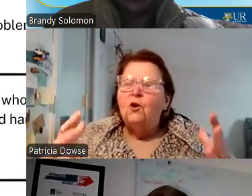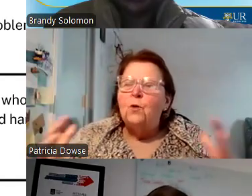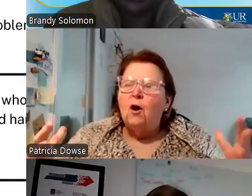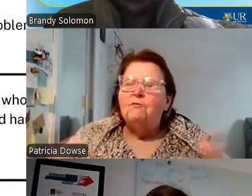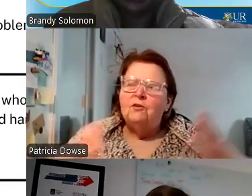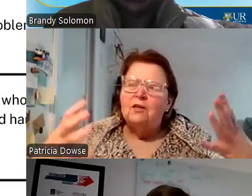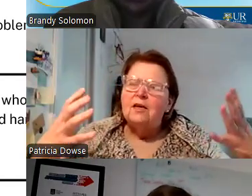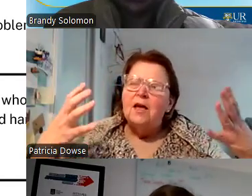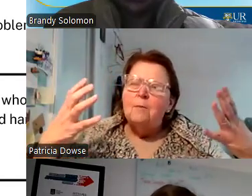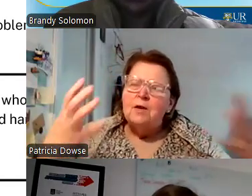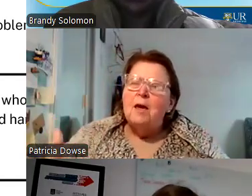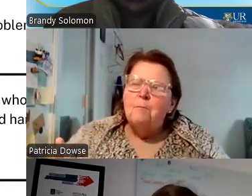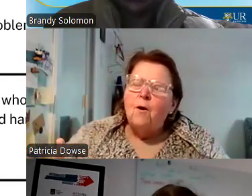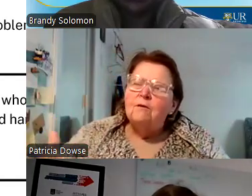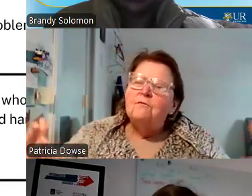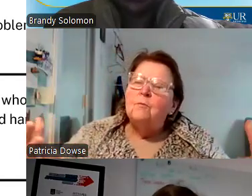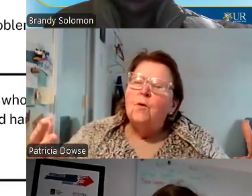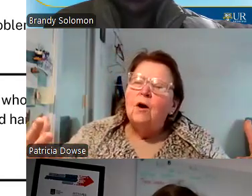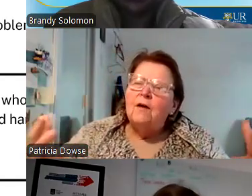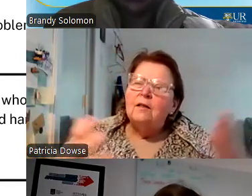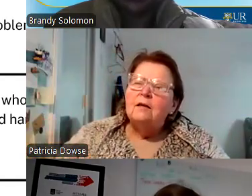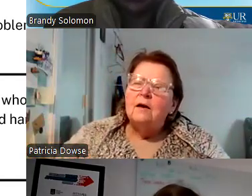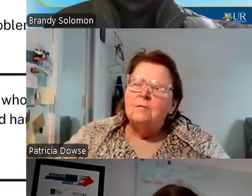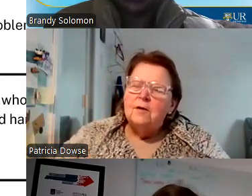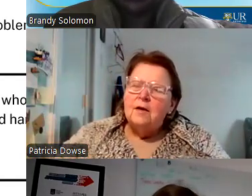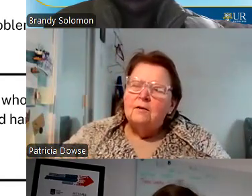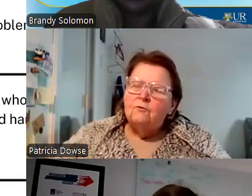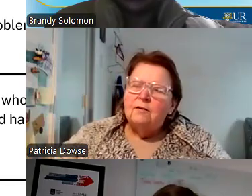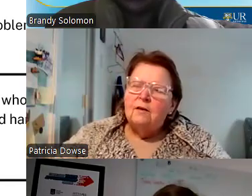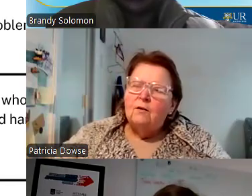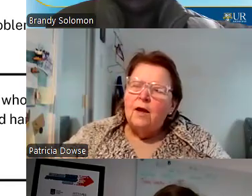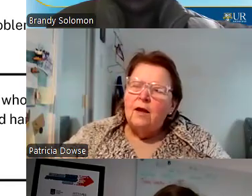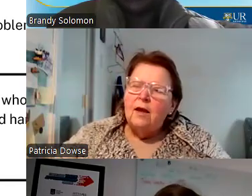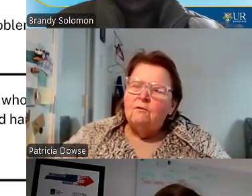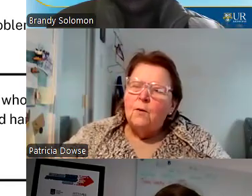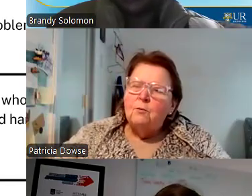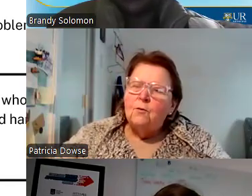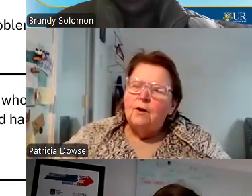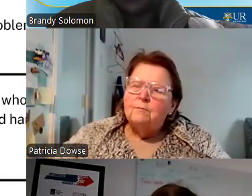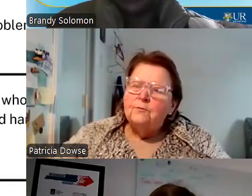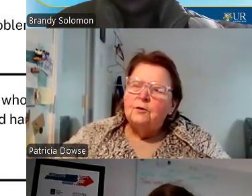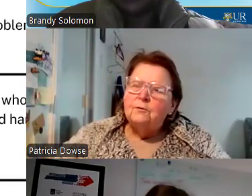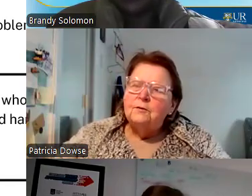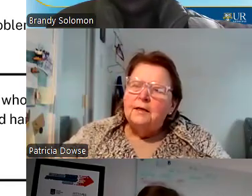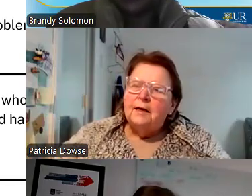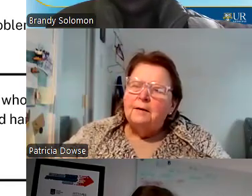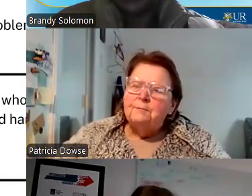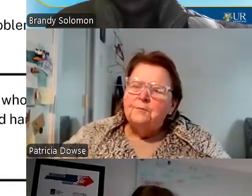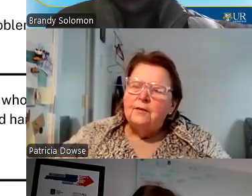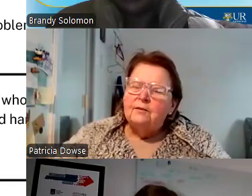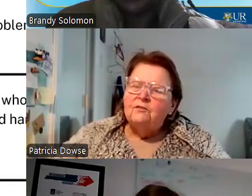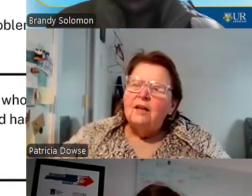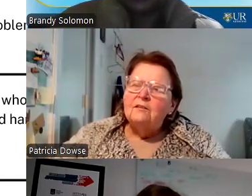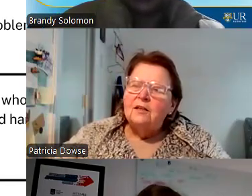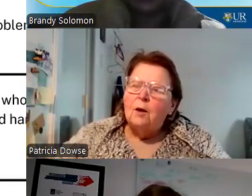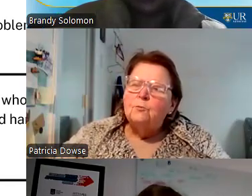to show it off until he became part of the Mohawk Valley, the direct, A2A program. So